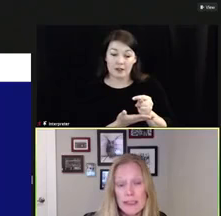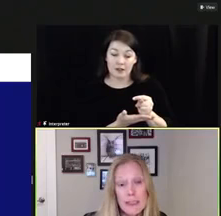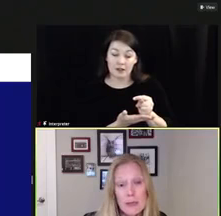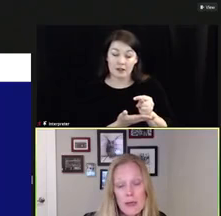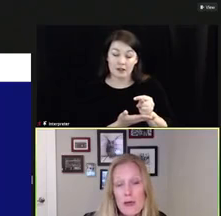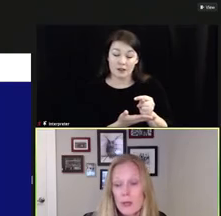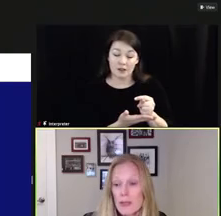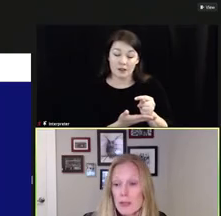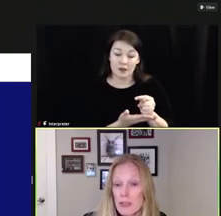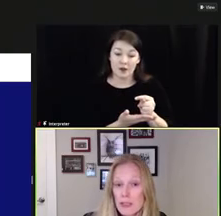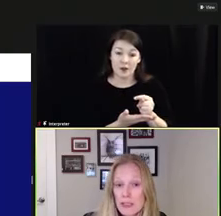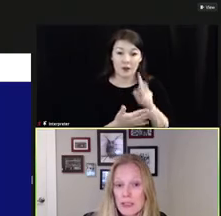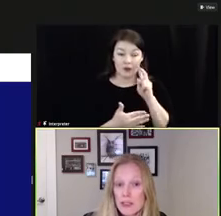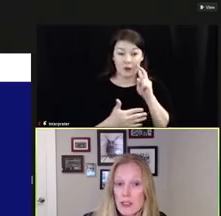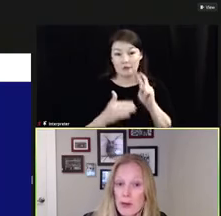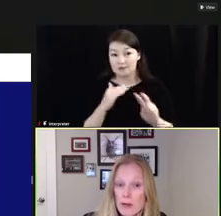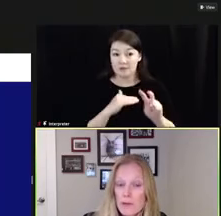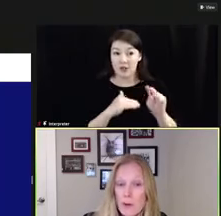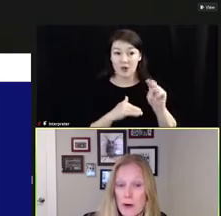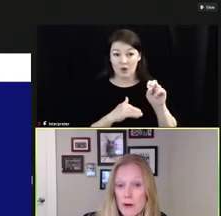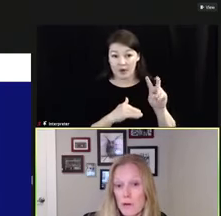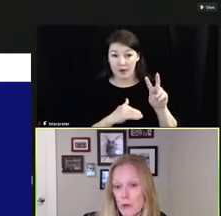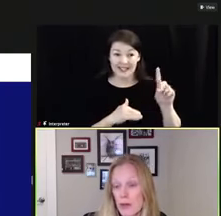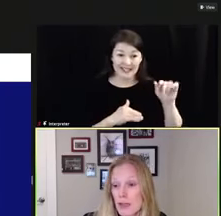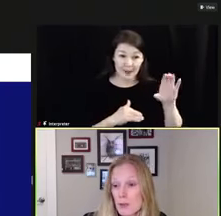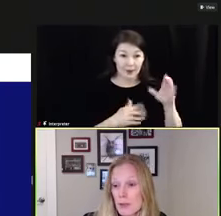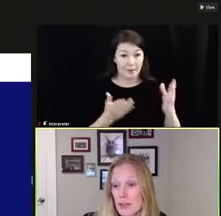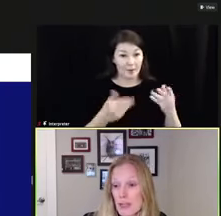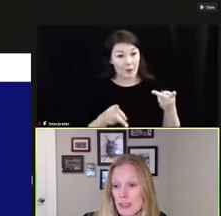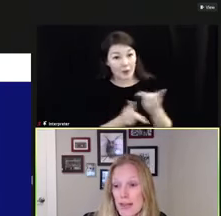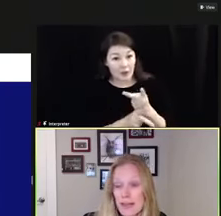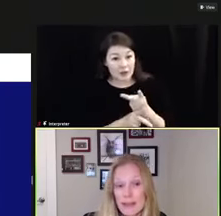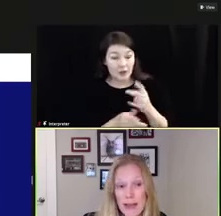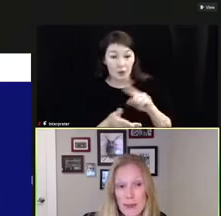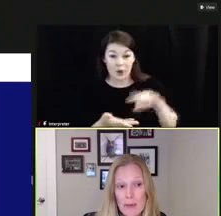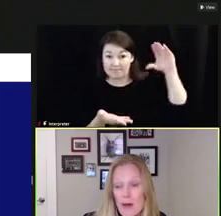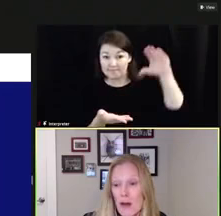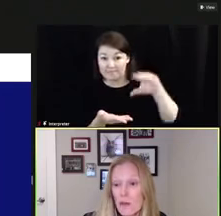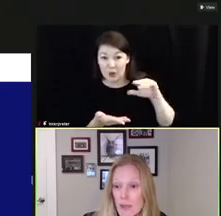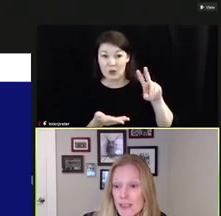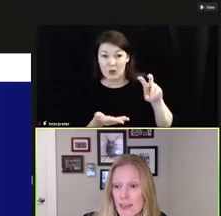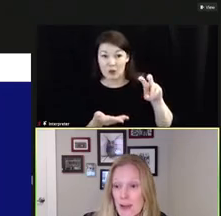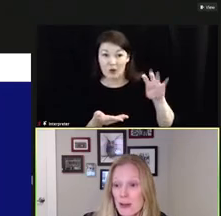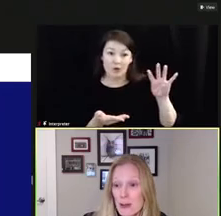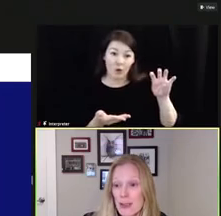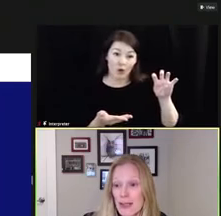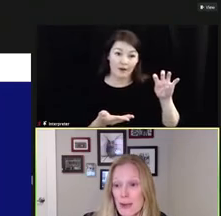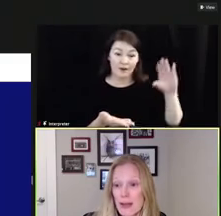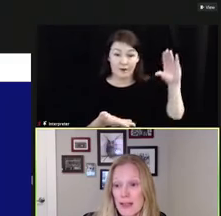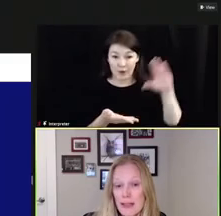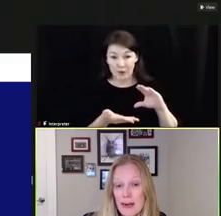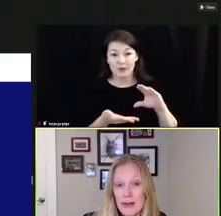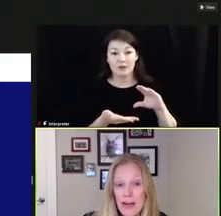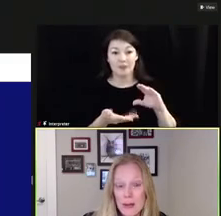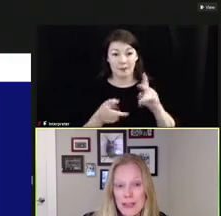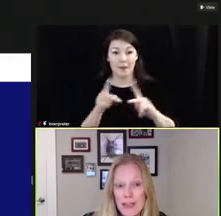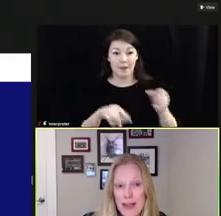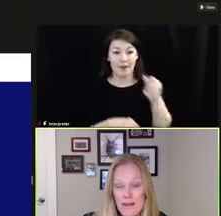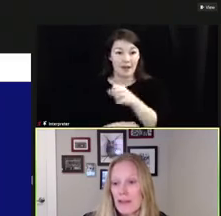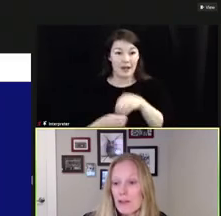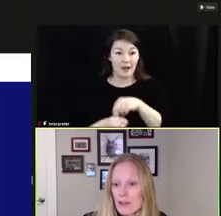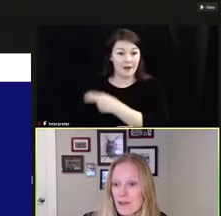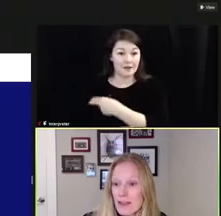early December, we could potentially see 200 to 400 fewer hospitalizations at that time. Of course, monoclonal antibodies are not going